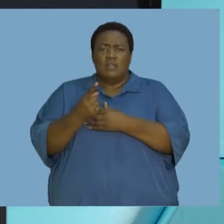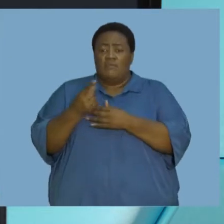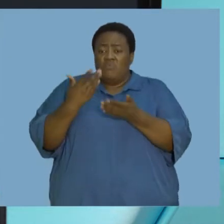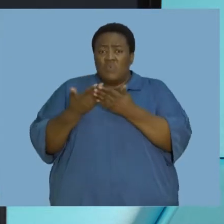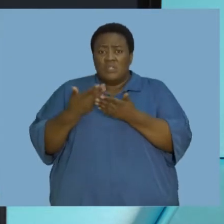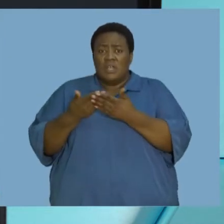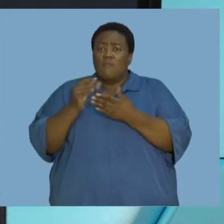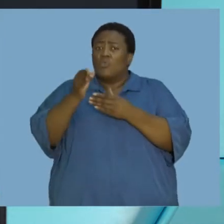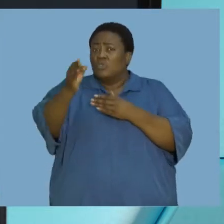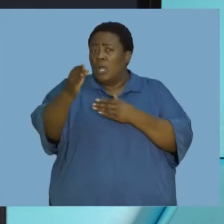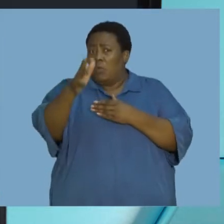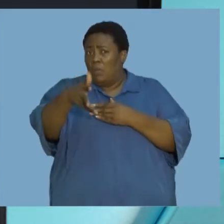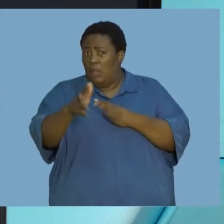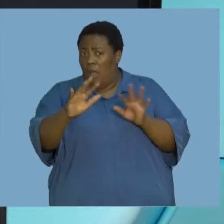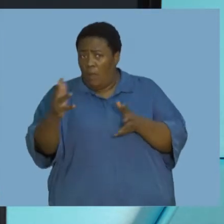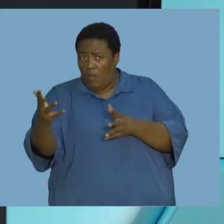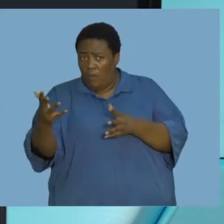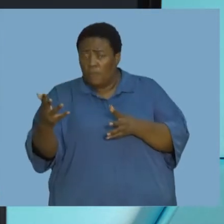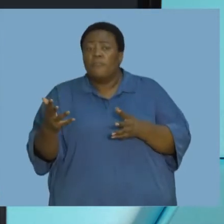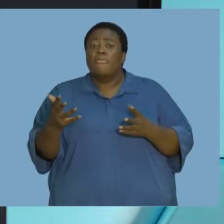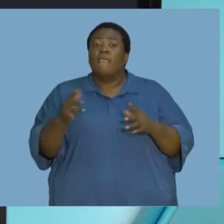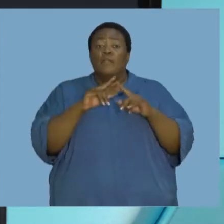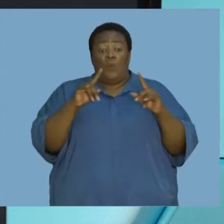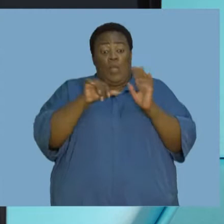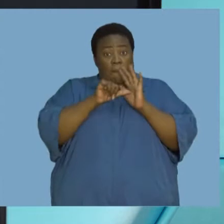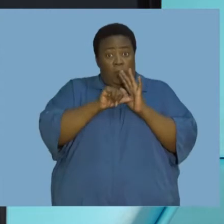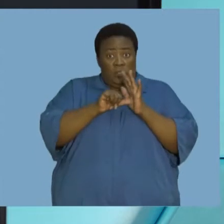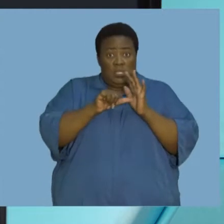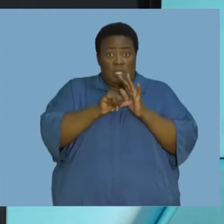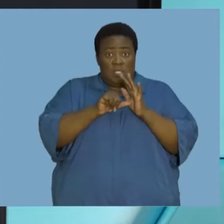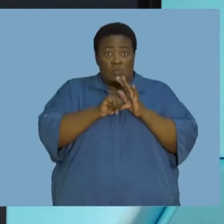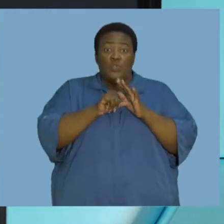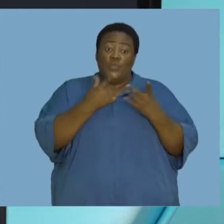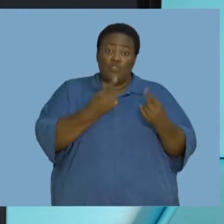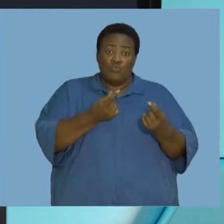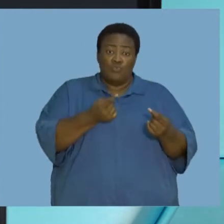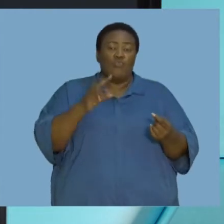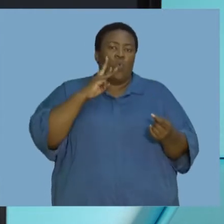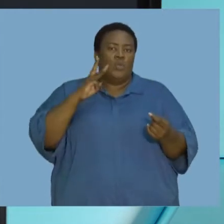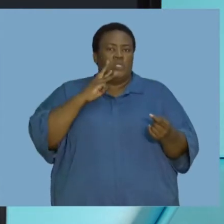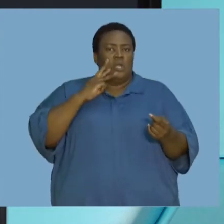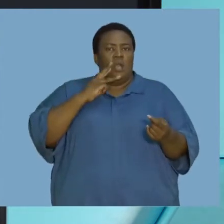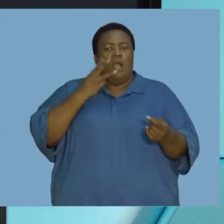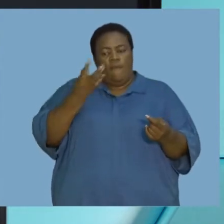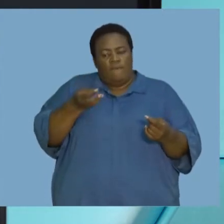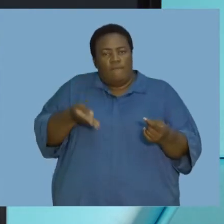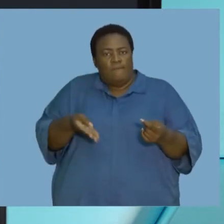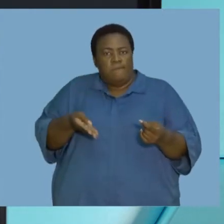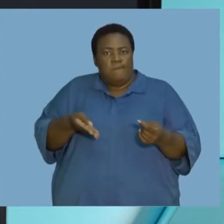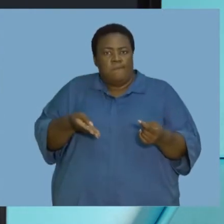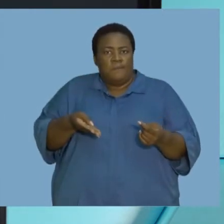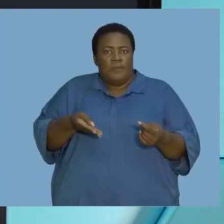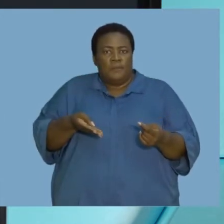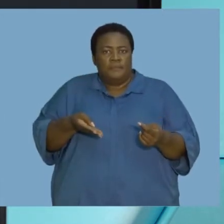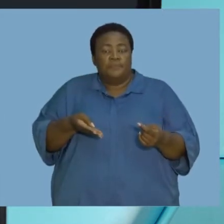water for the future. It's important that while we do this lesson that you grab a glass of water and that you keep that available for you. From a